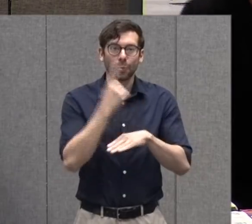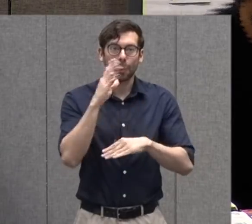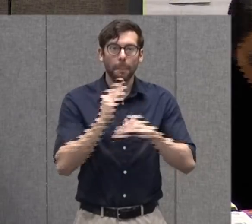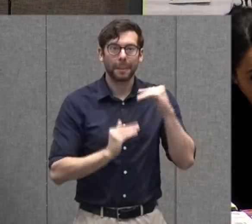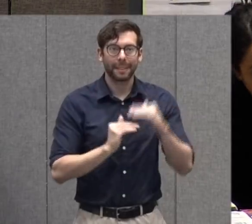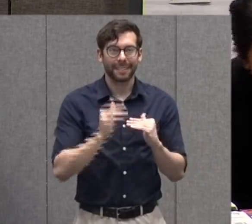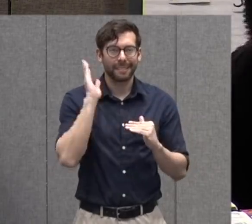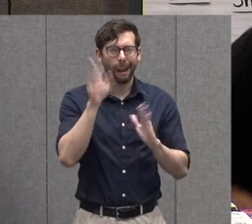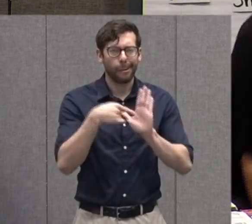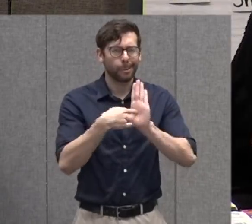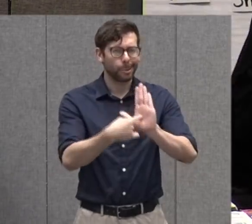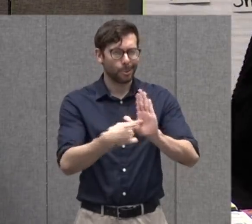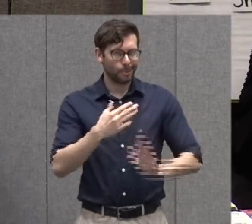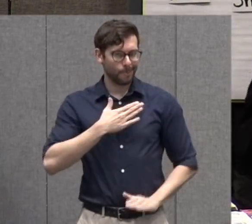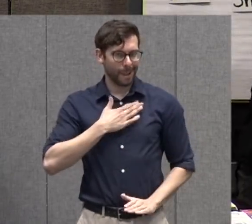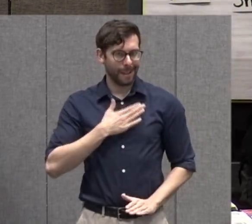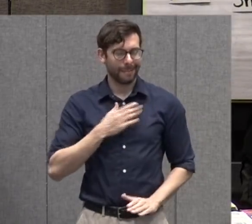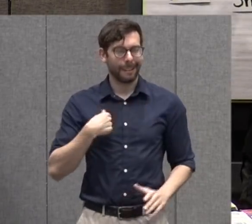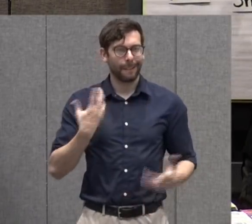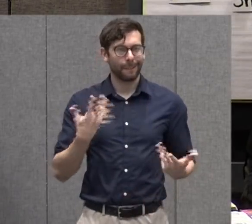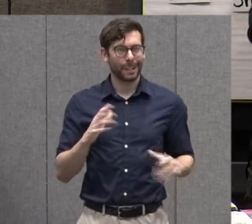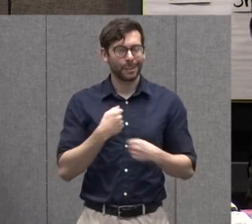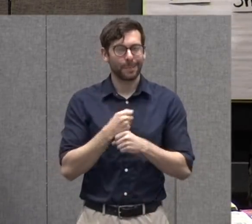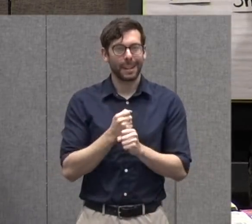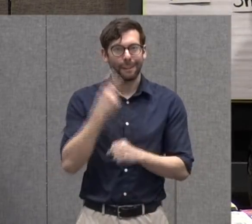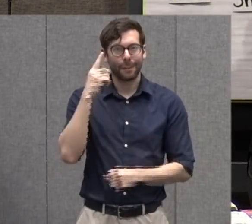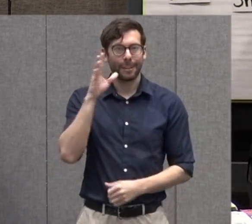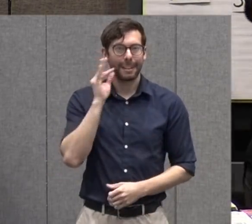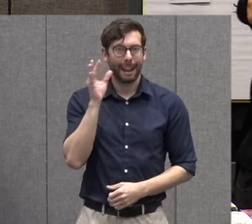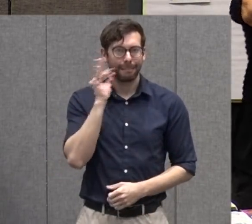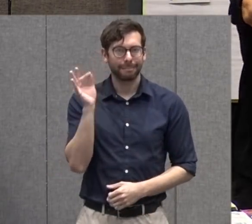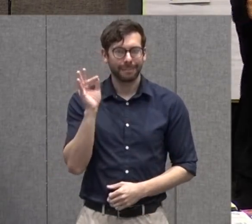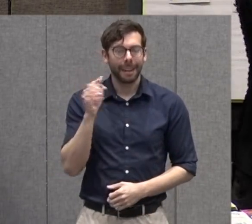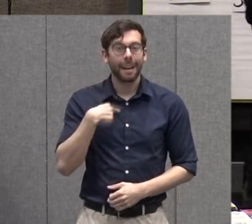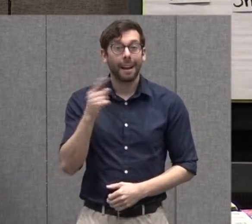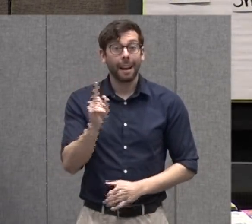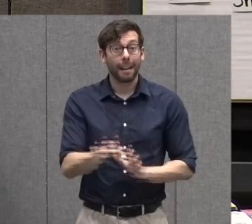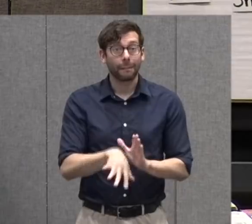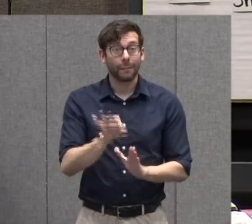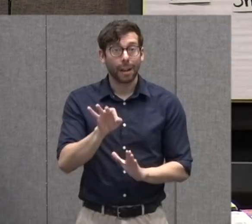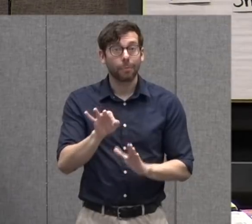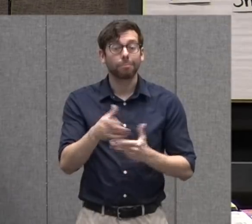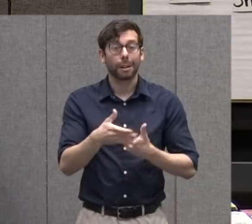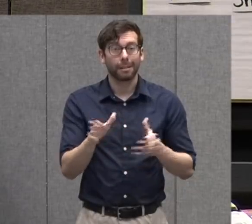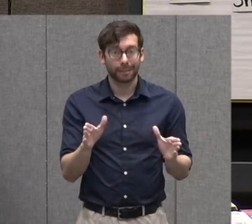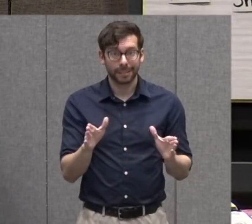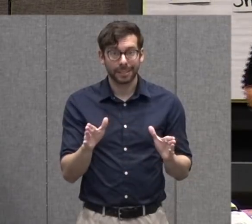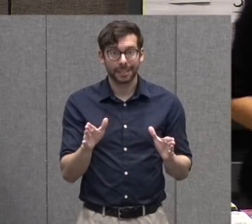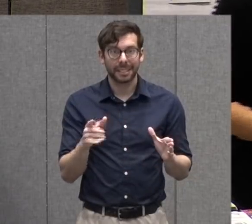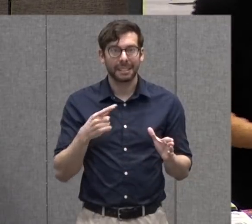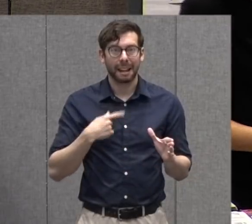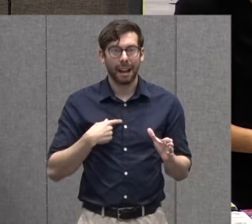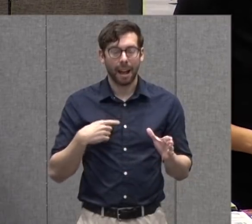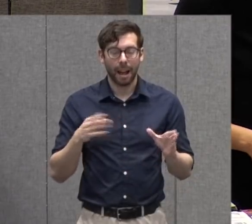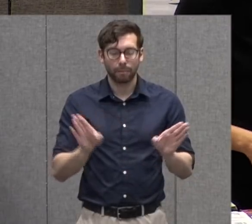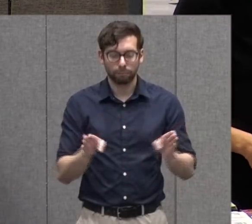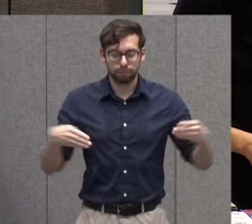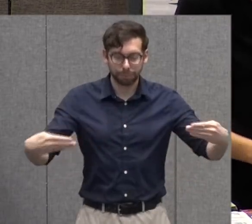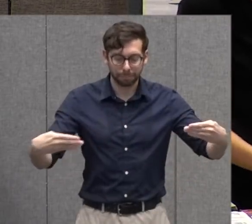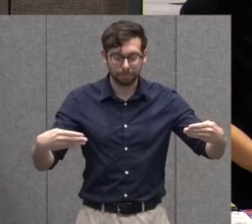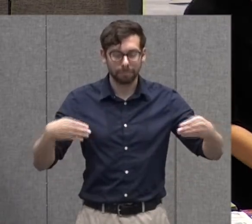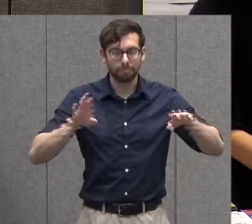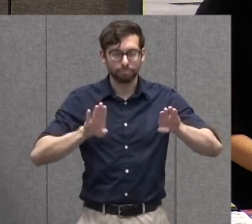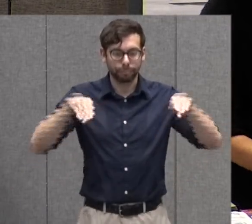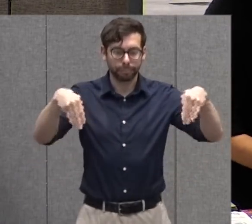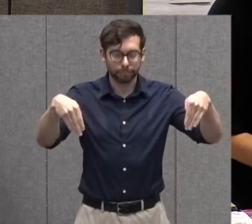cat. I found a box, and I opened it up. And a project